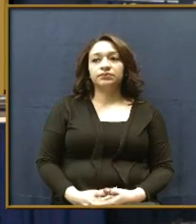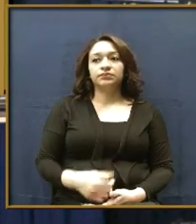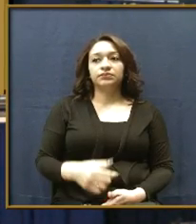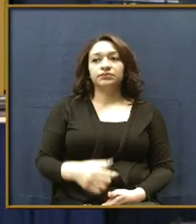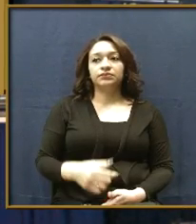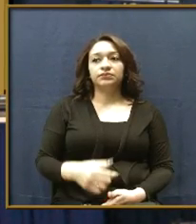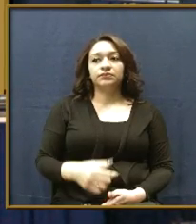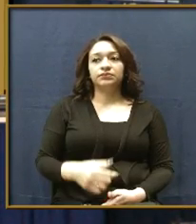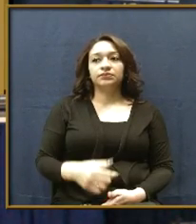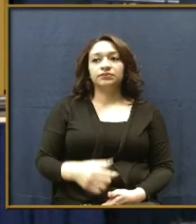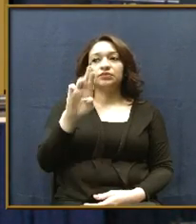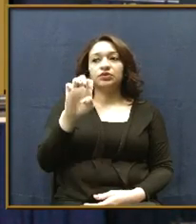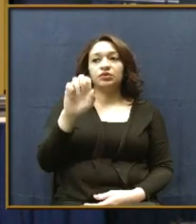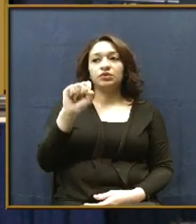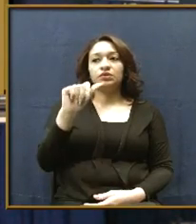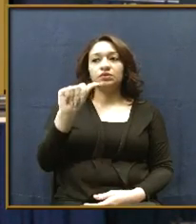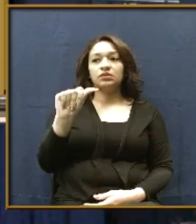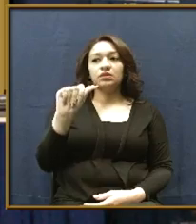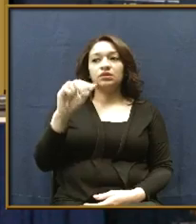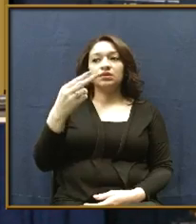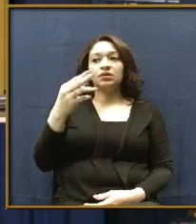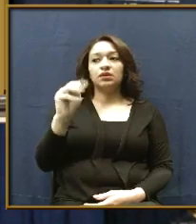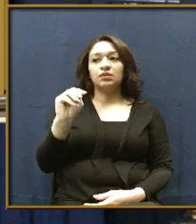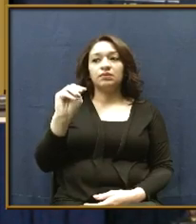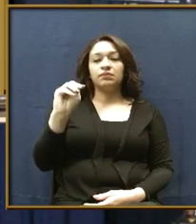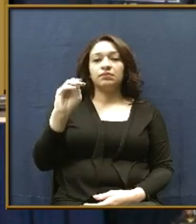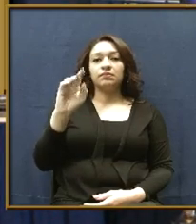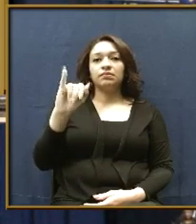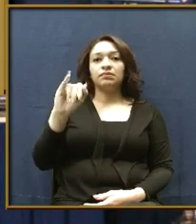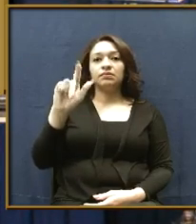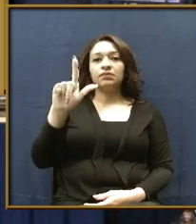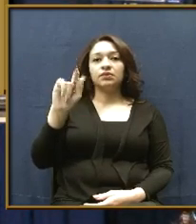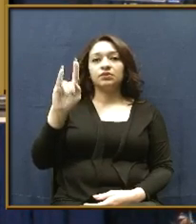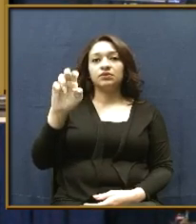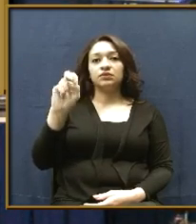Teresa Lee Phi Kappa Phi.